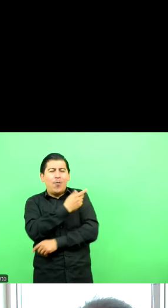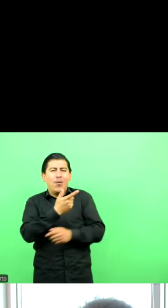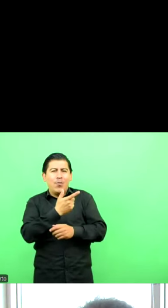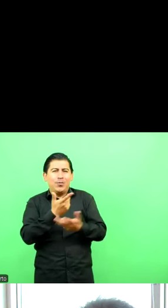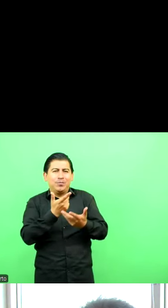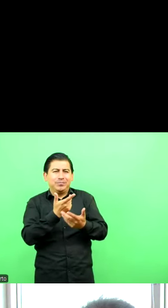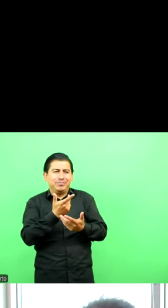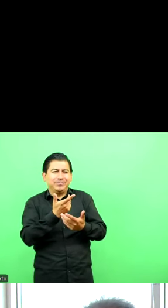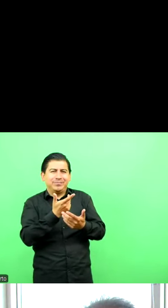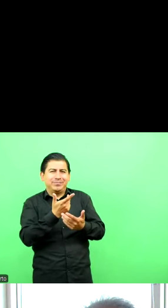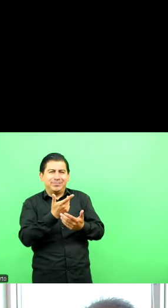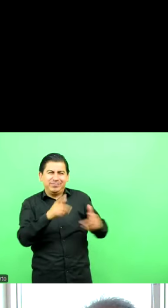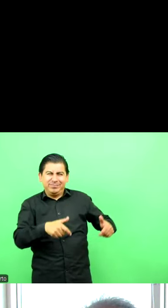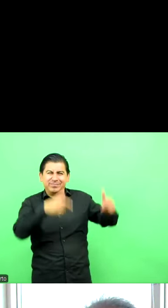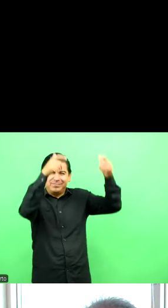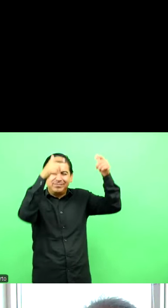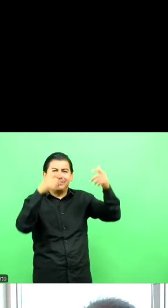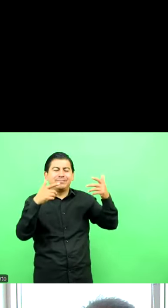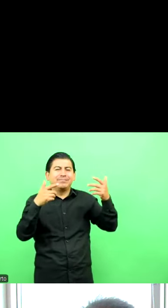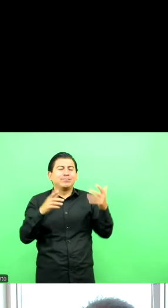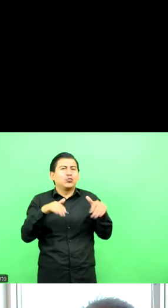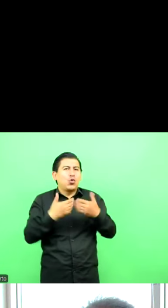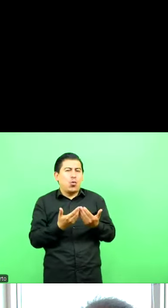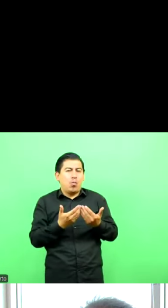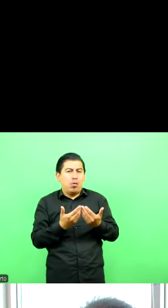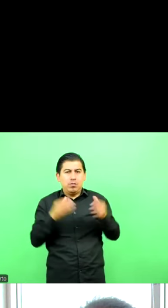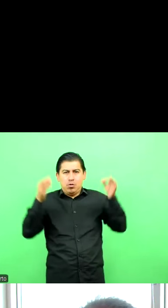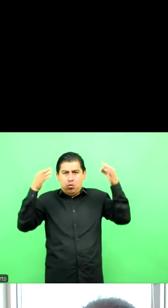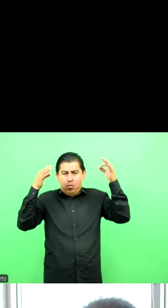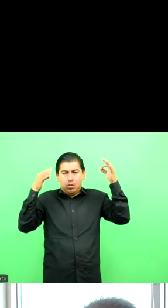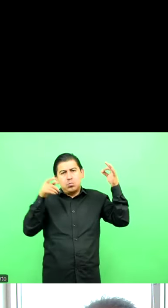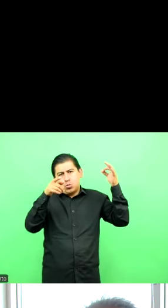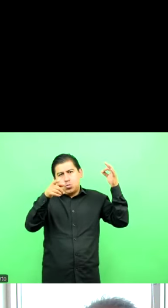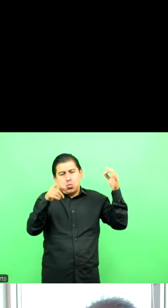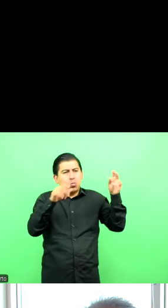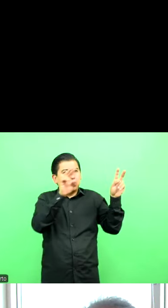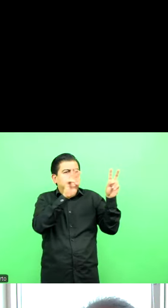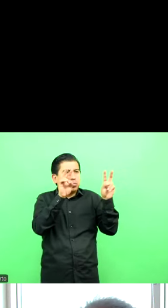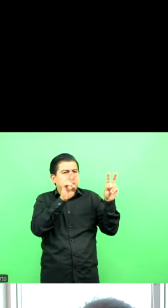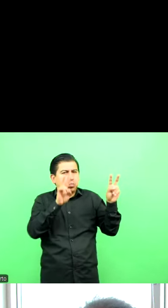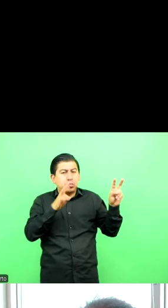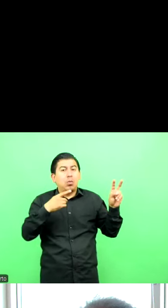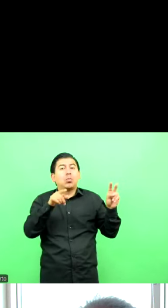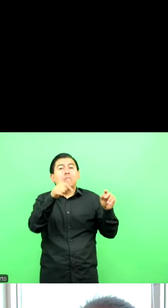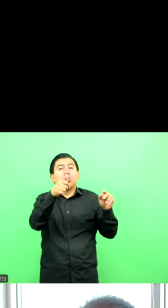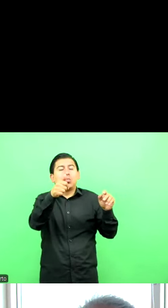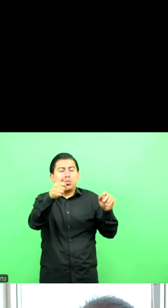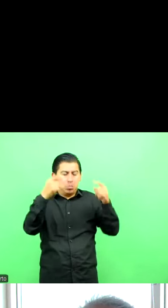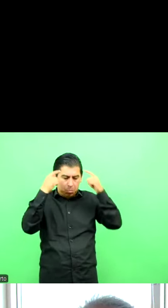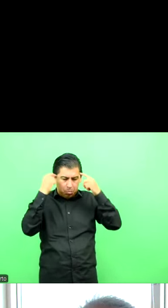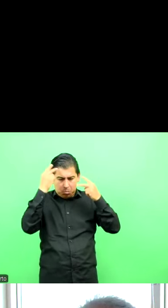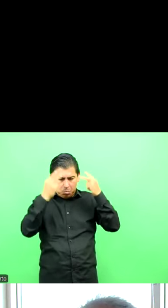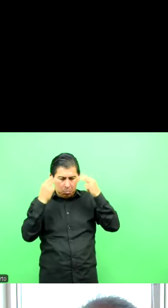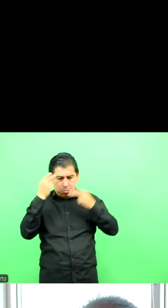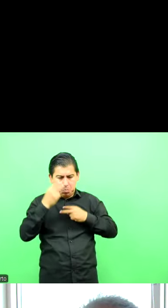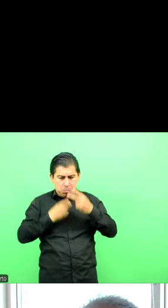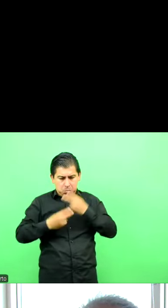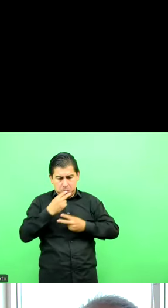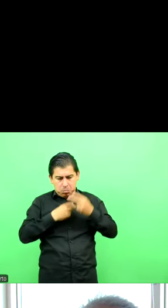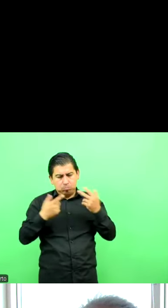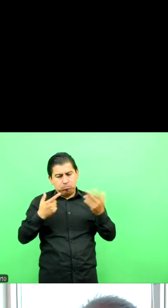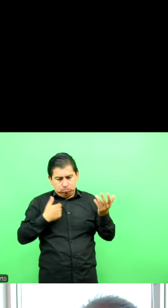different activities. So we try to be part of the practice rather than providing just